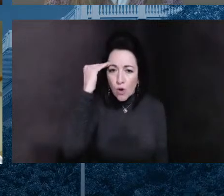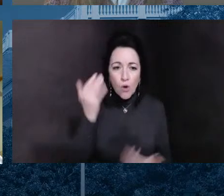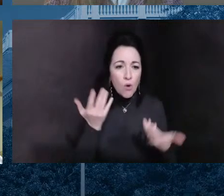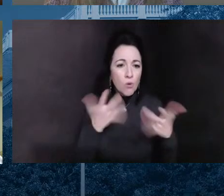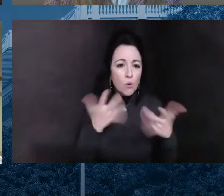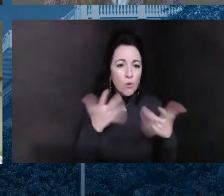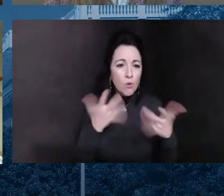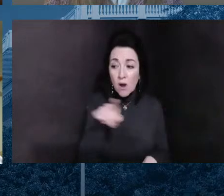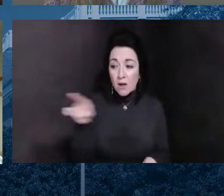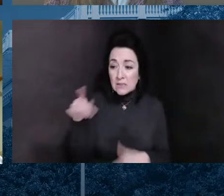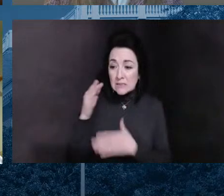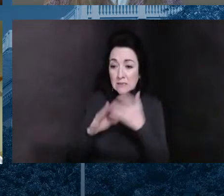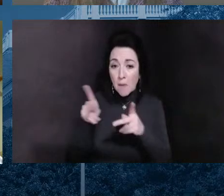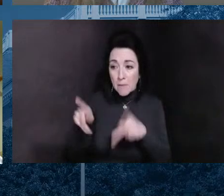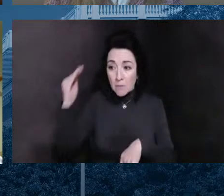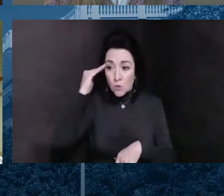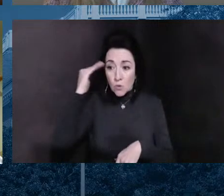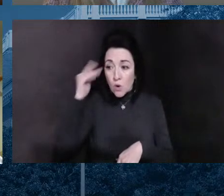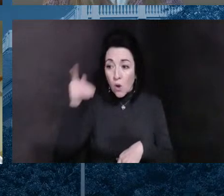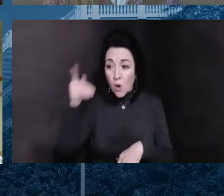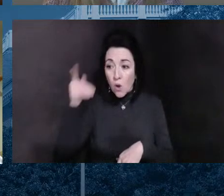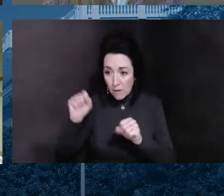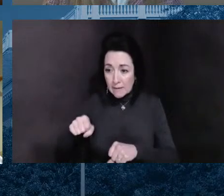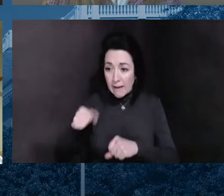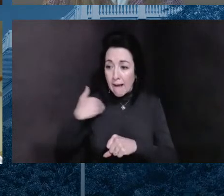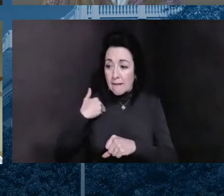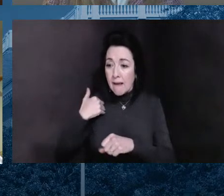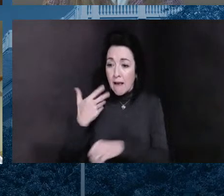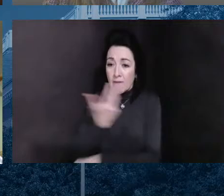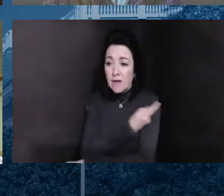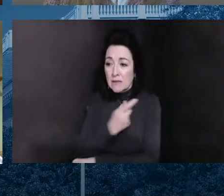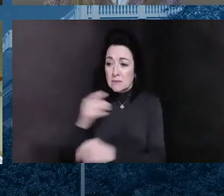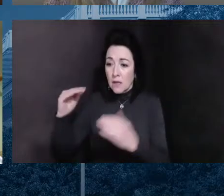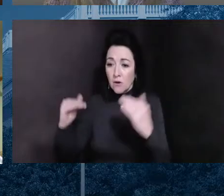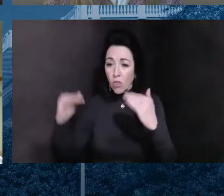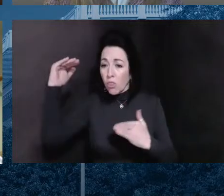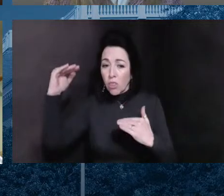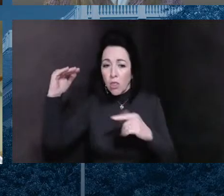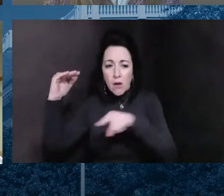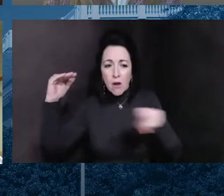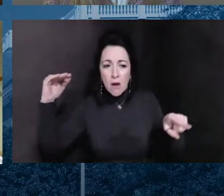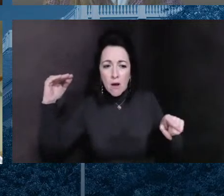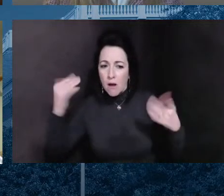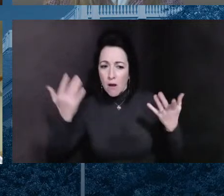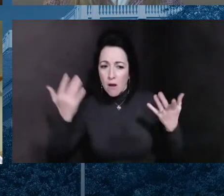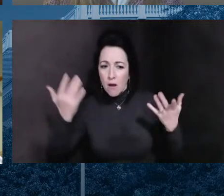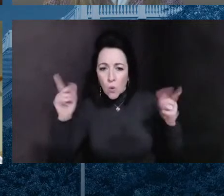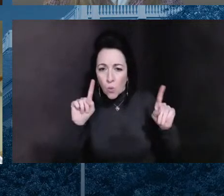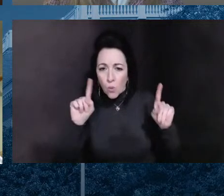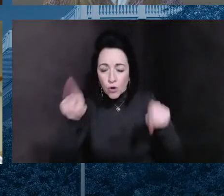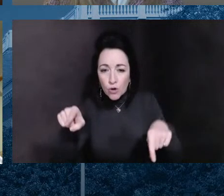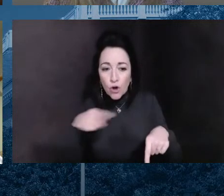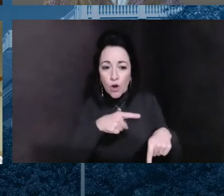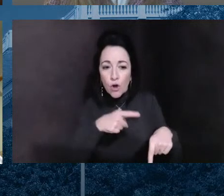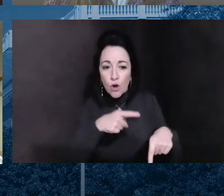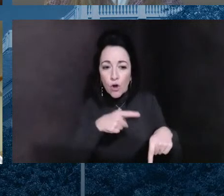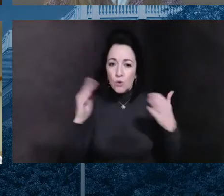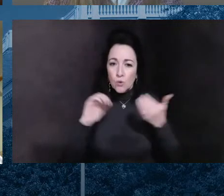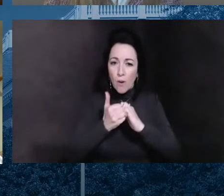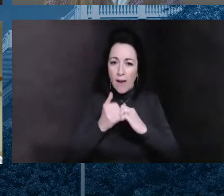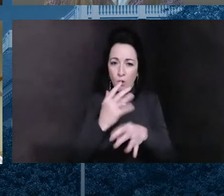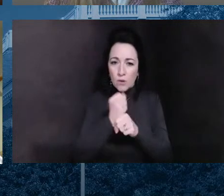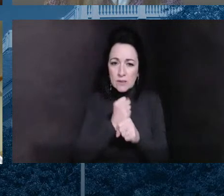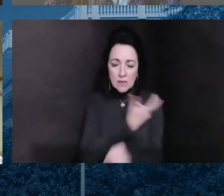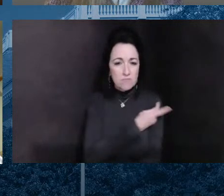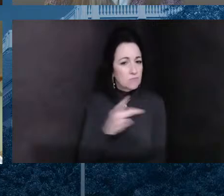So we're partnering with community organizations, much like we did, frankly, with testing. And our testing rates in those communities rose